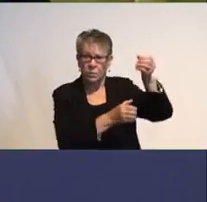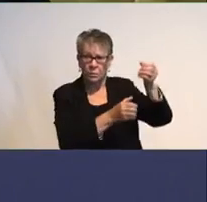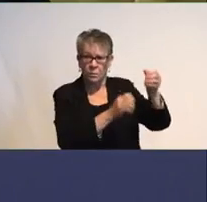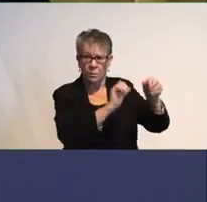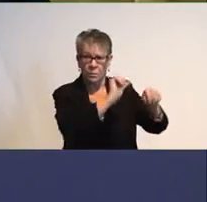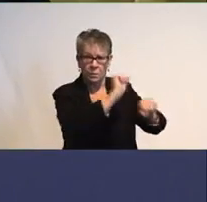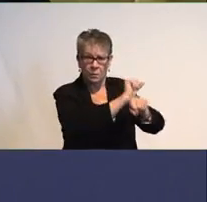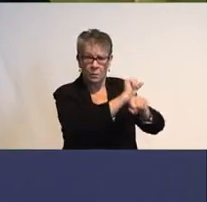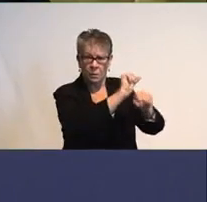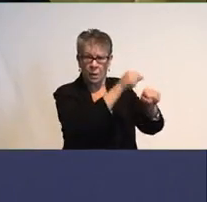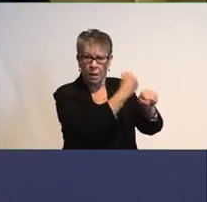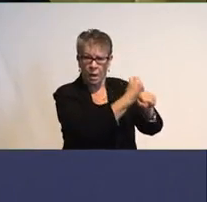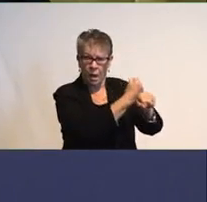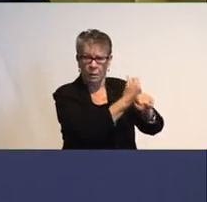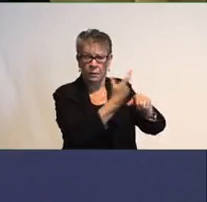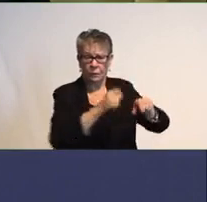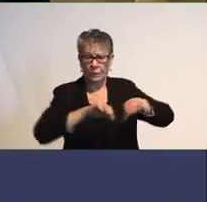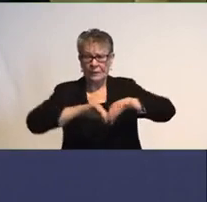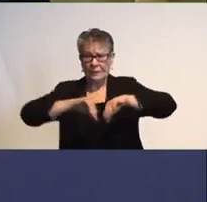and the fact is usually a tragedy.